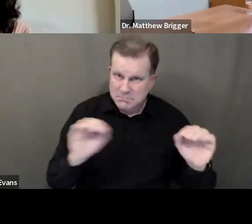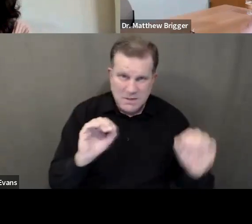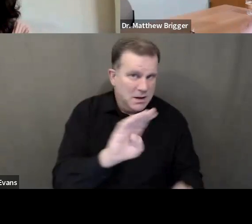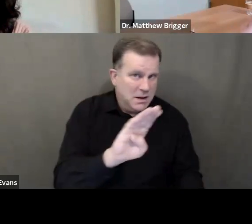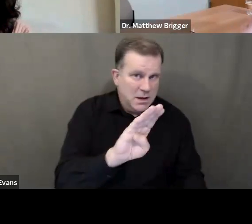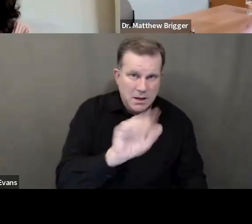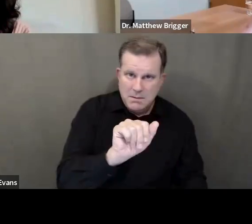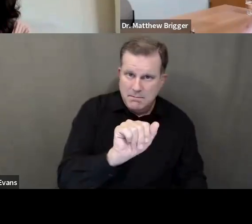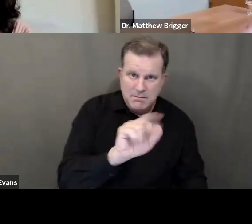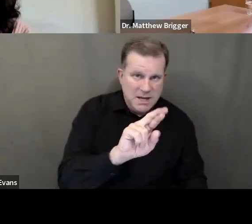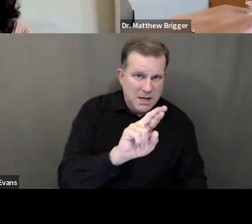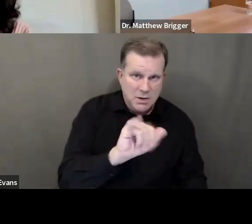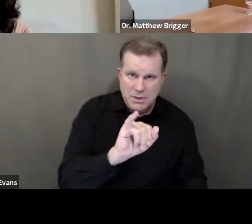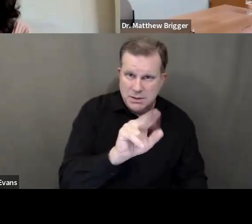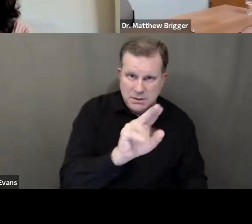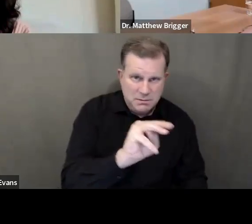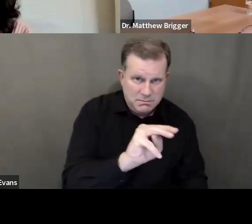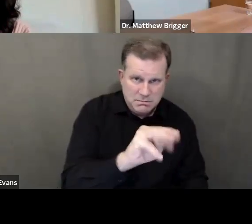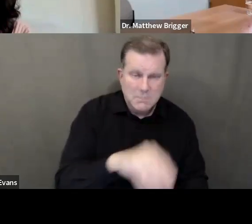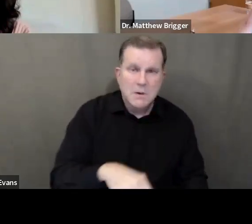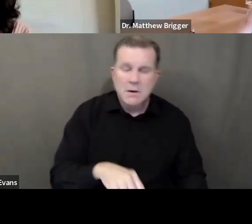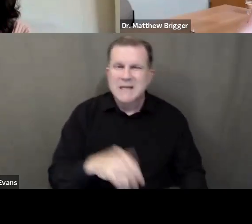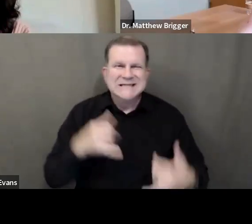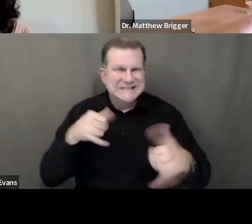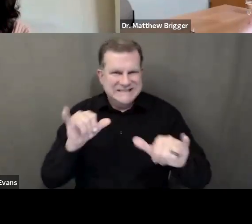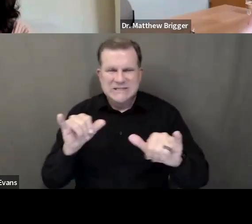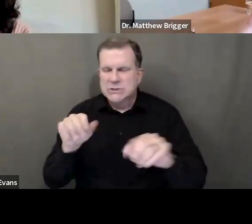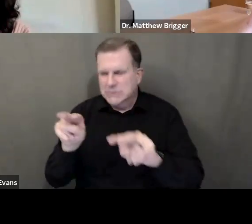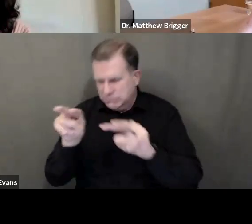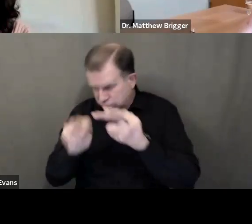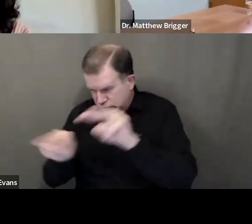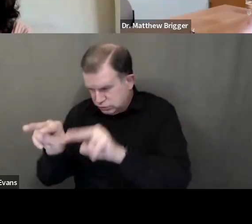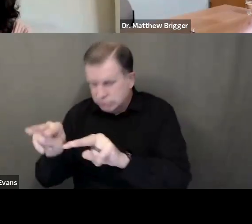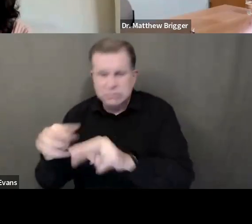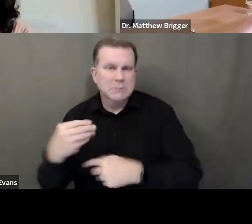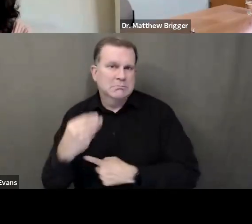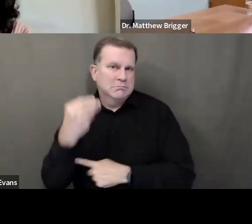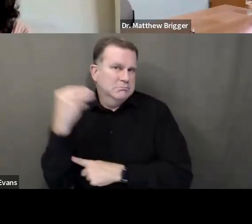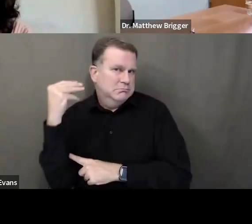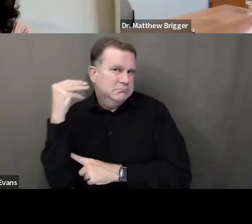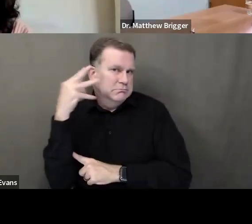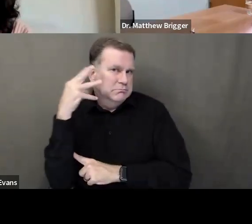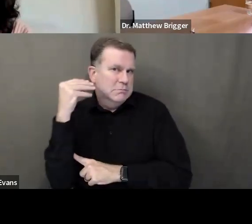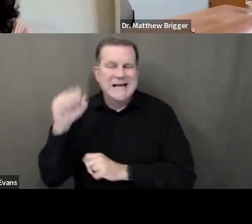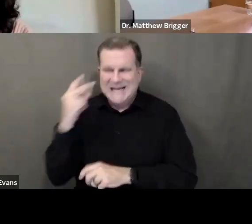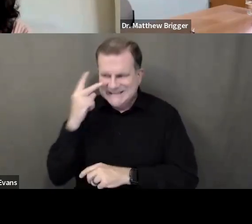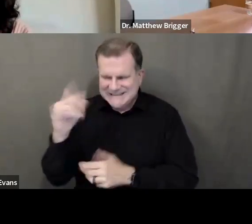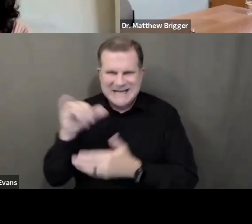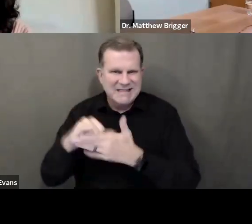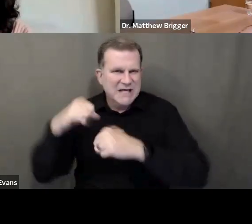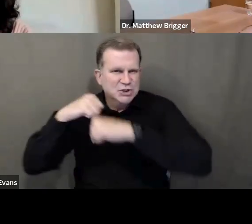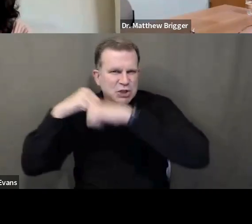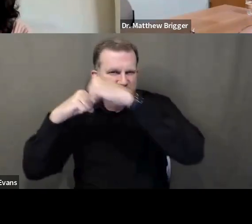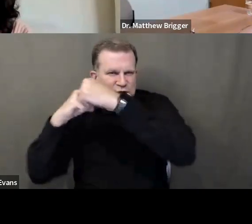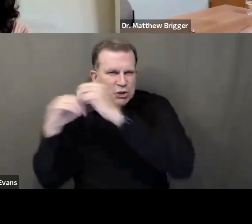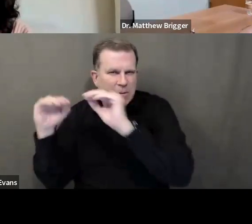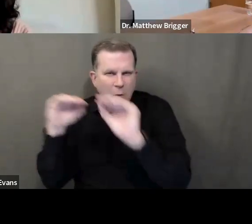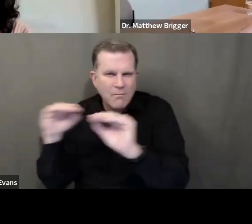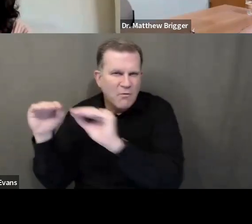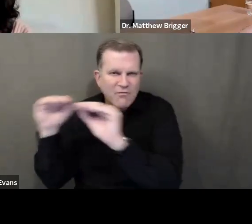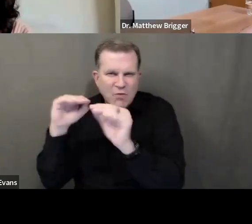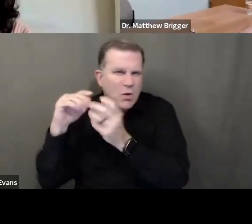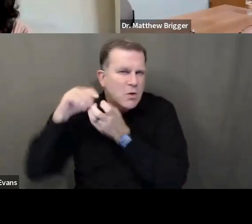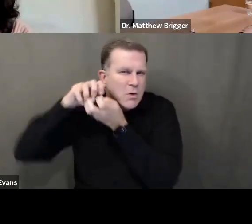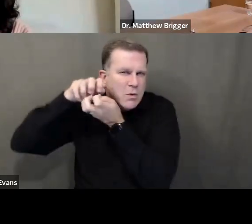barium, you see those structures move, and I can see the structures moving even without barium. And so it's a piece